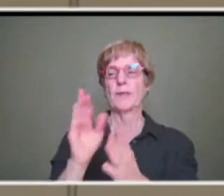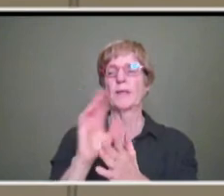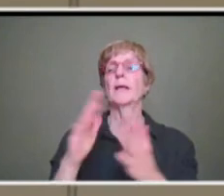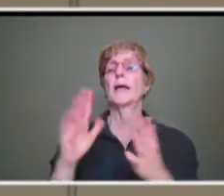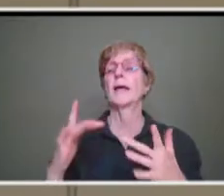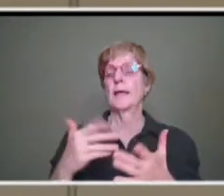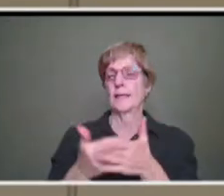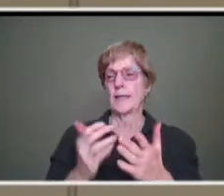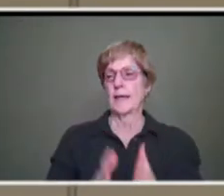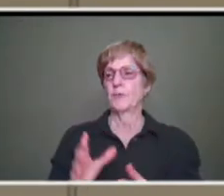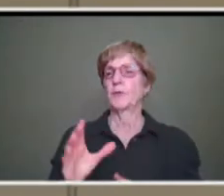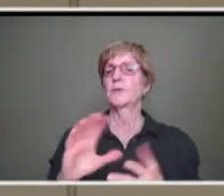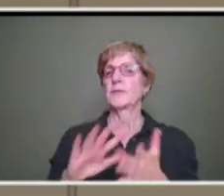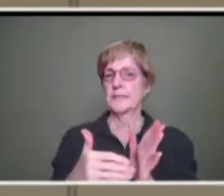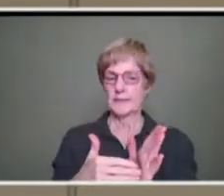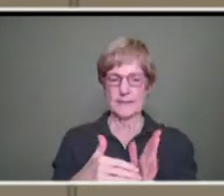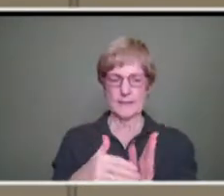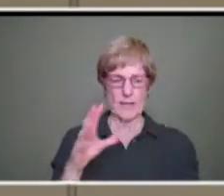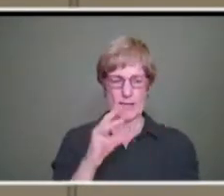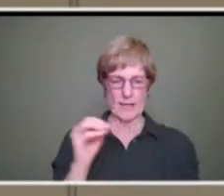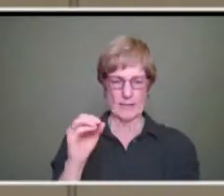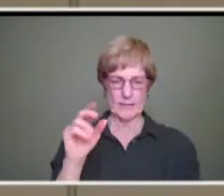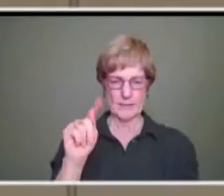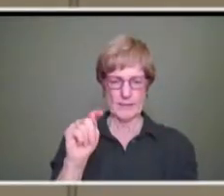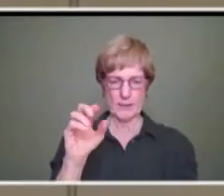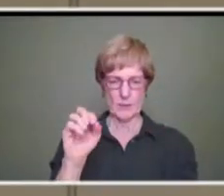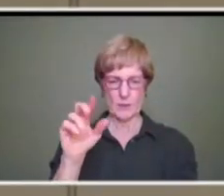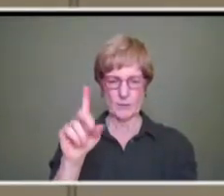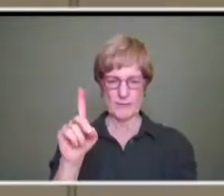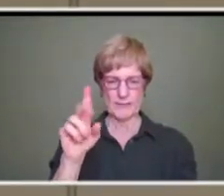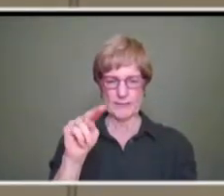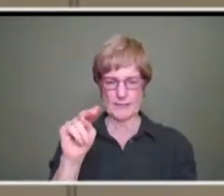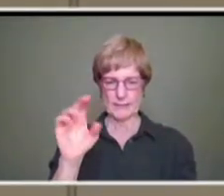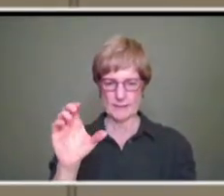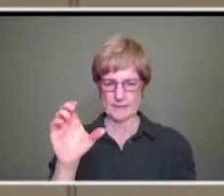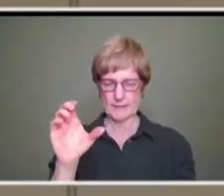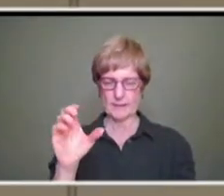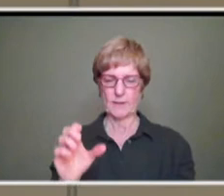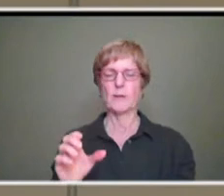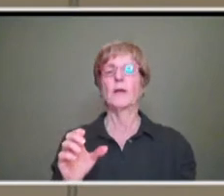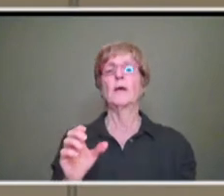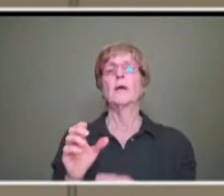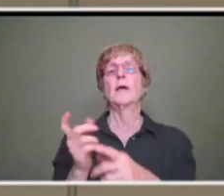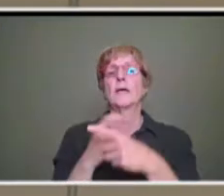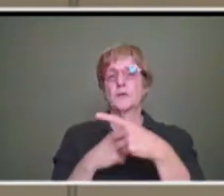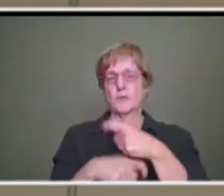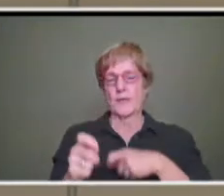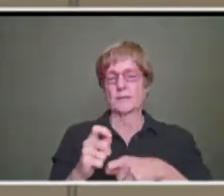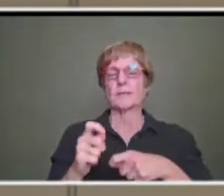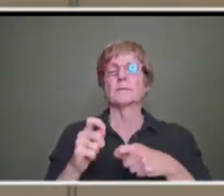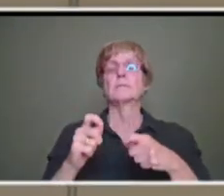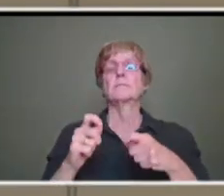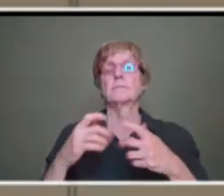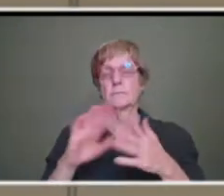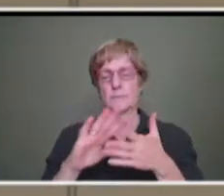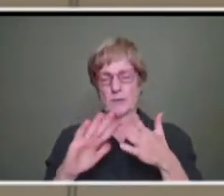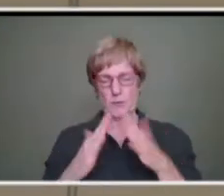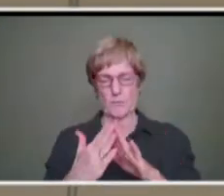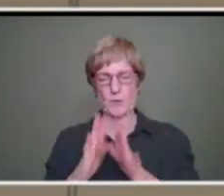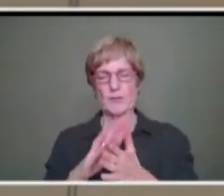todcc uh todcc yes Transit oriented development Community Center staff